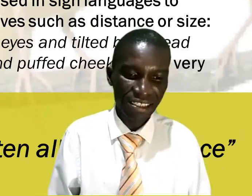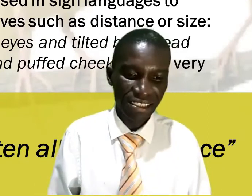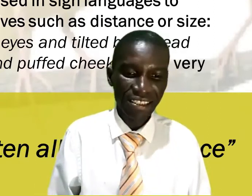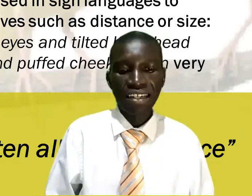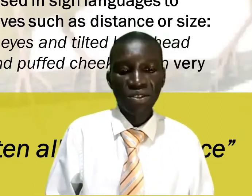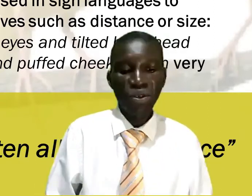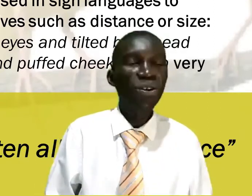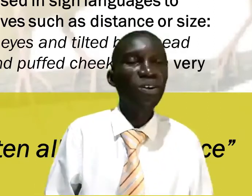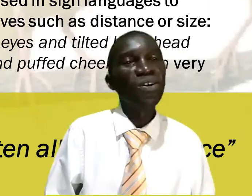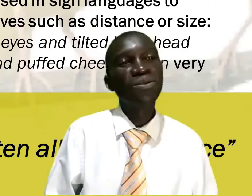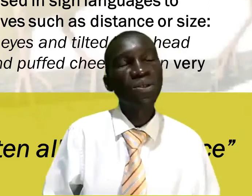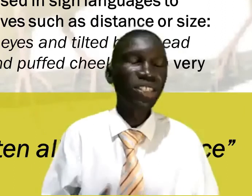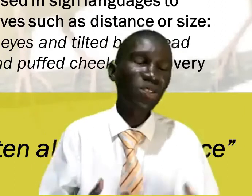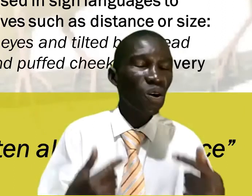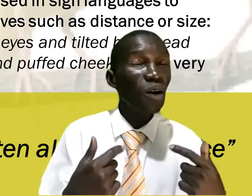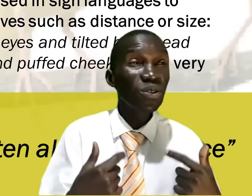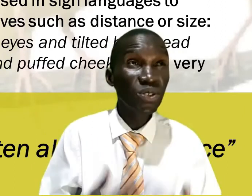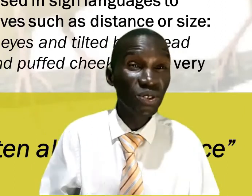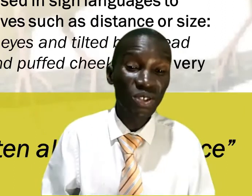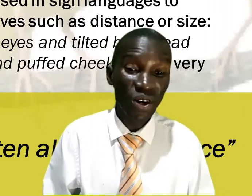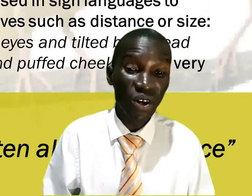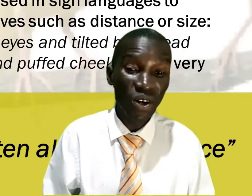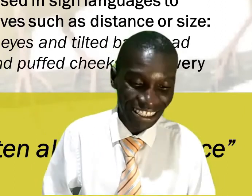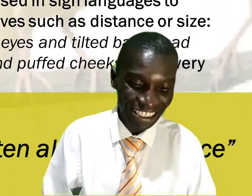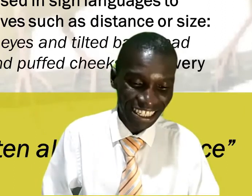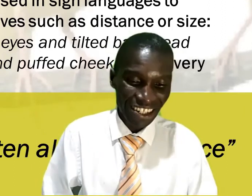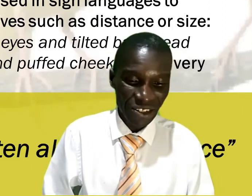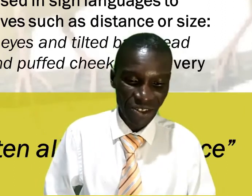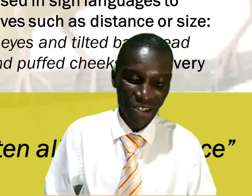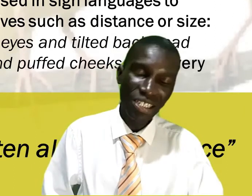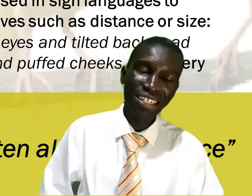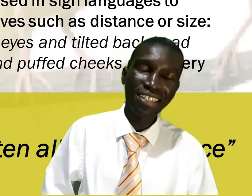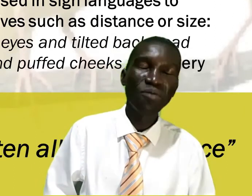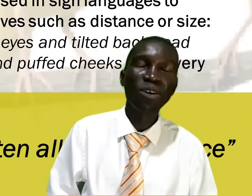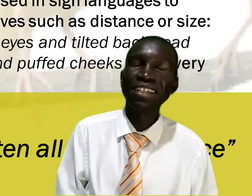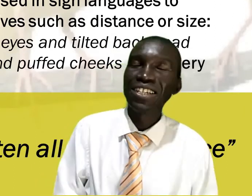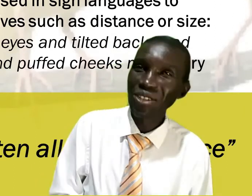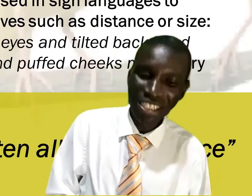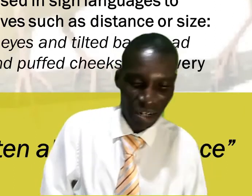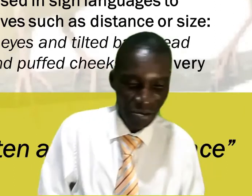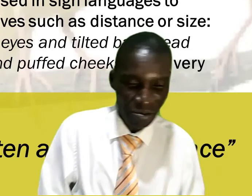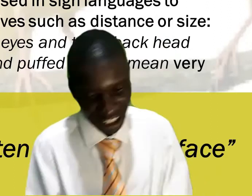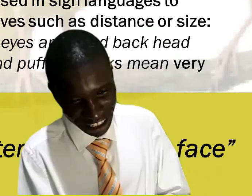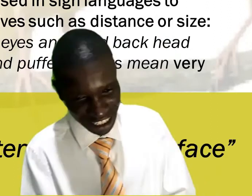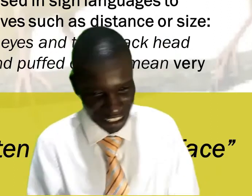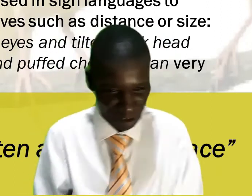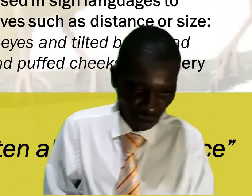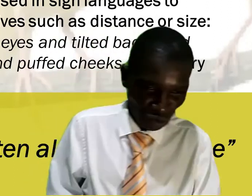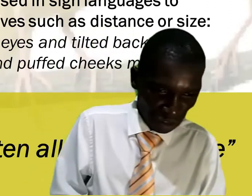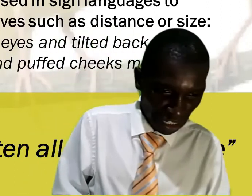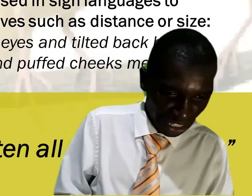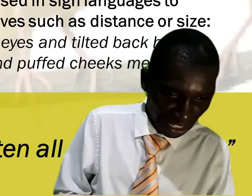expression. So you need to know how to use your eyes when you are looking at someone. You know, in some other